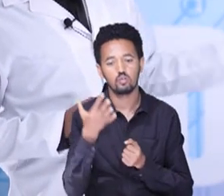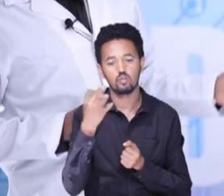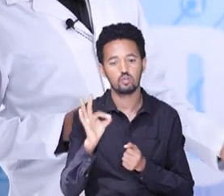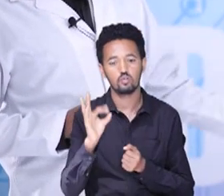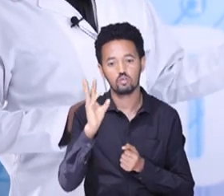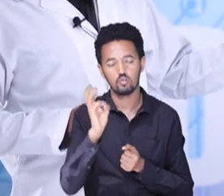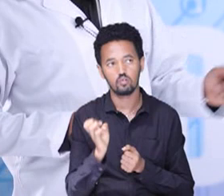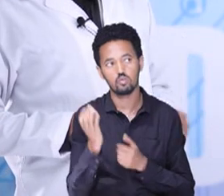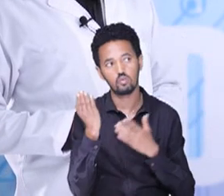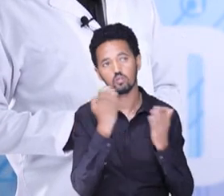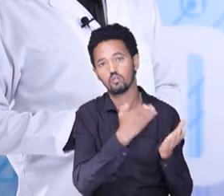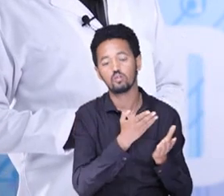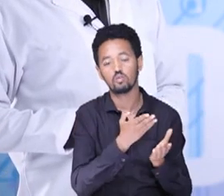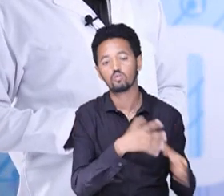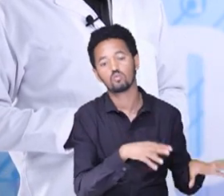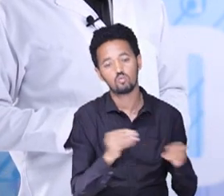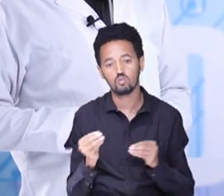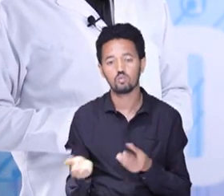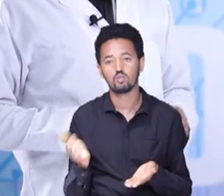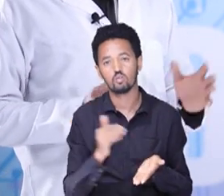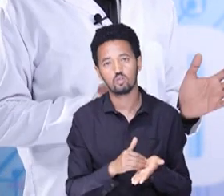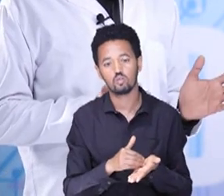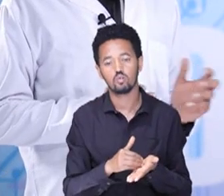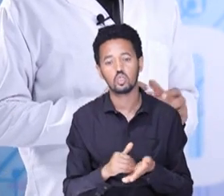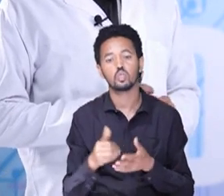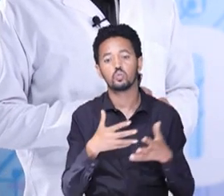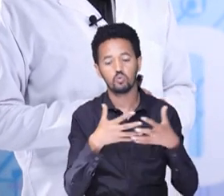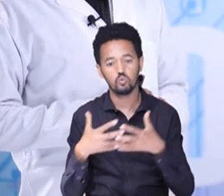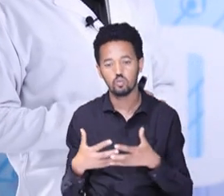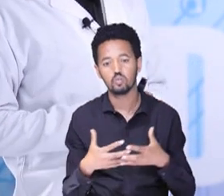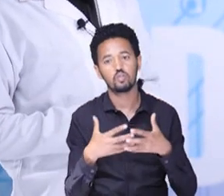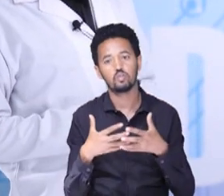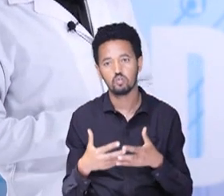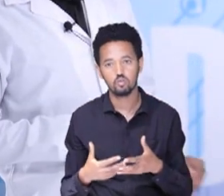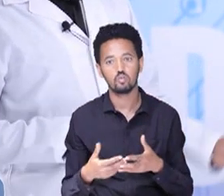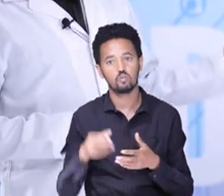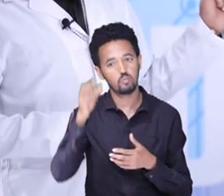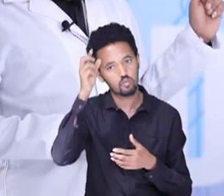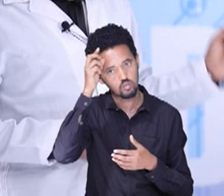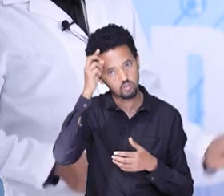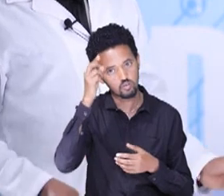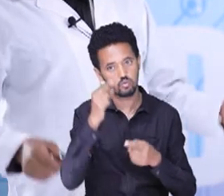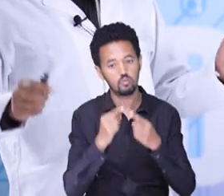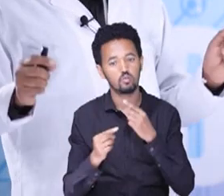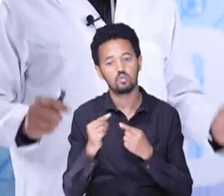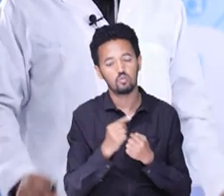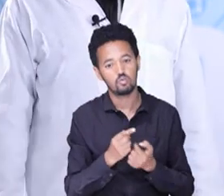and 1917, the university student against US as well as the Emperor Haile Selassie.